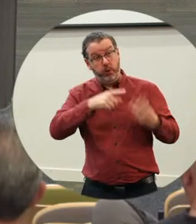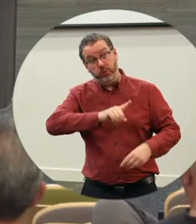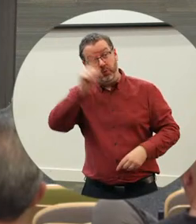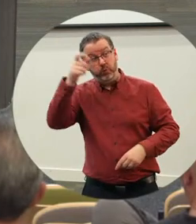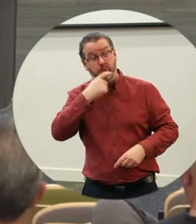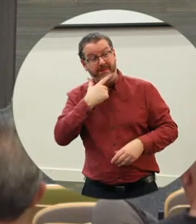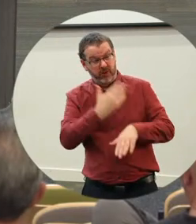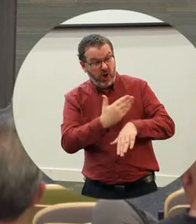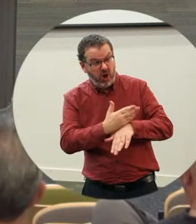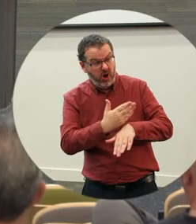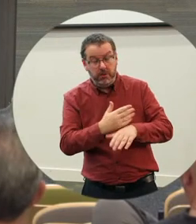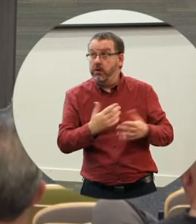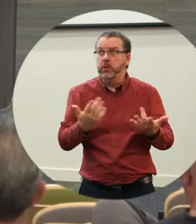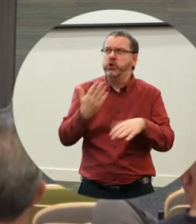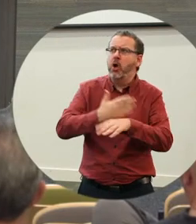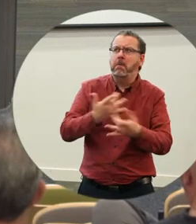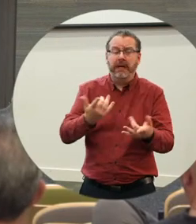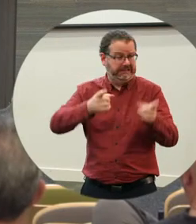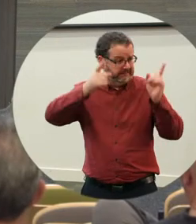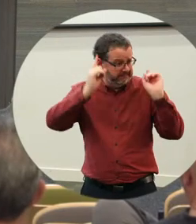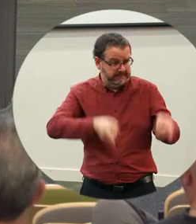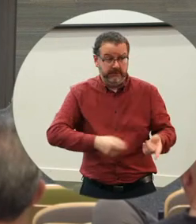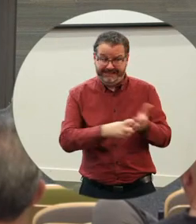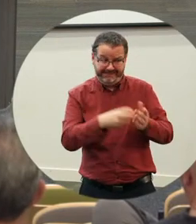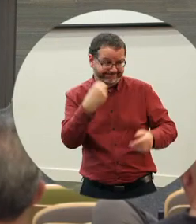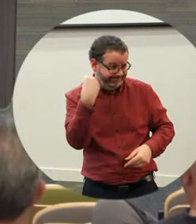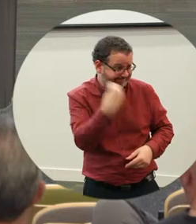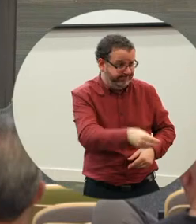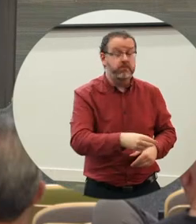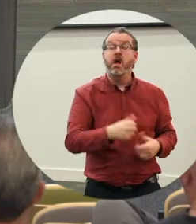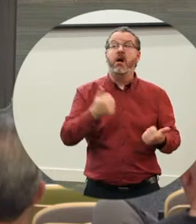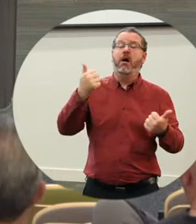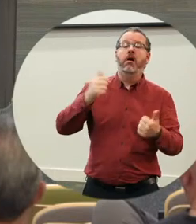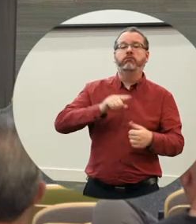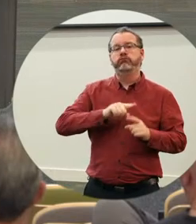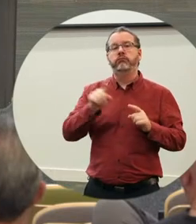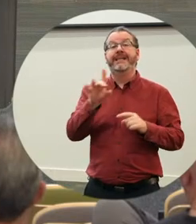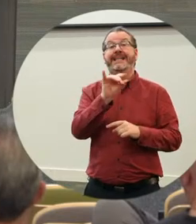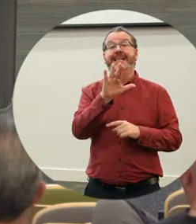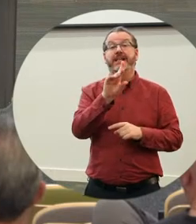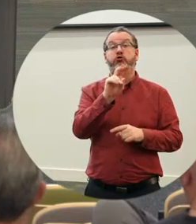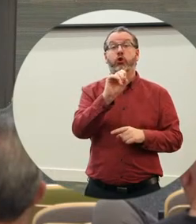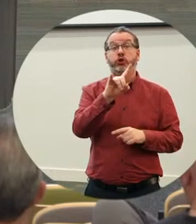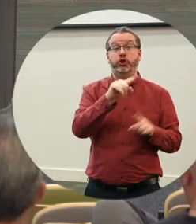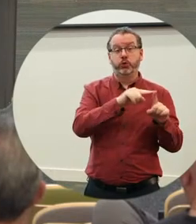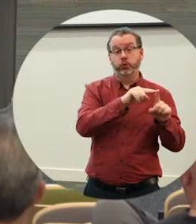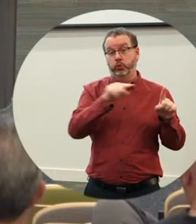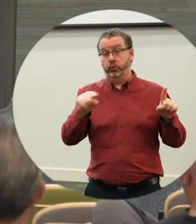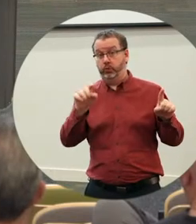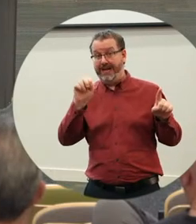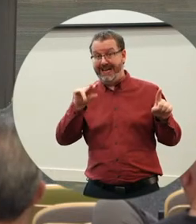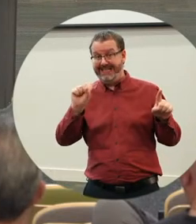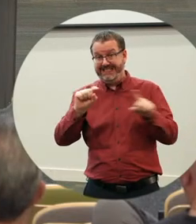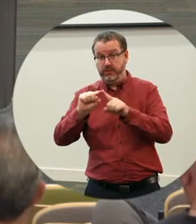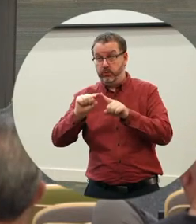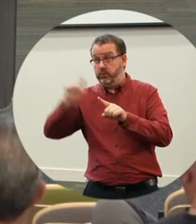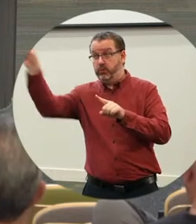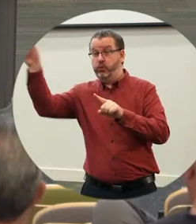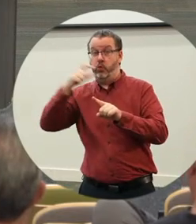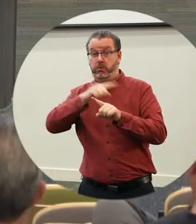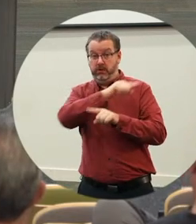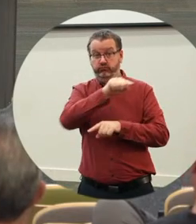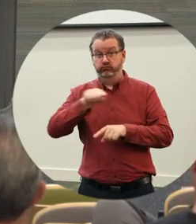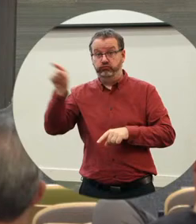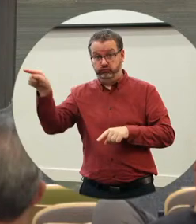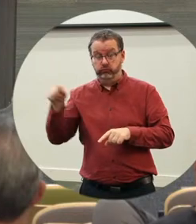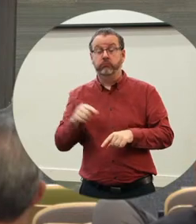had no idea what I was going to, but he said, I was given a ticket, and I took the train from Kilrush into Ennis, and I took a train from Ennis to Dublin, and two fellows